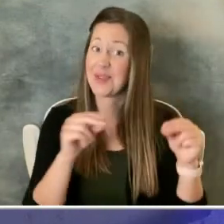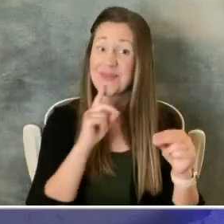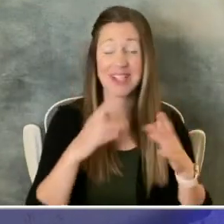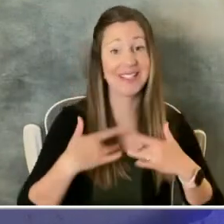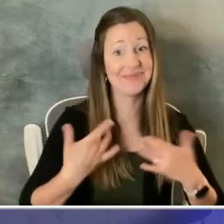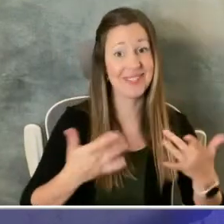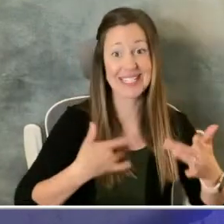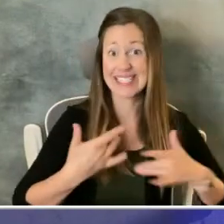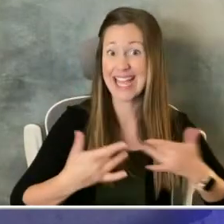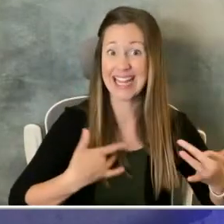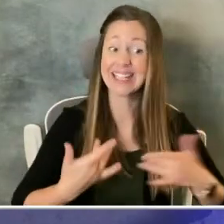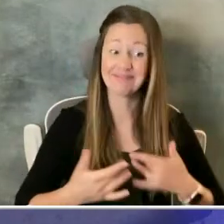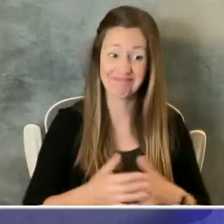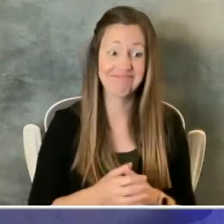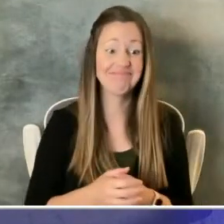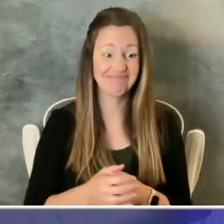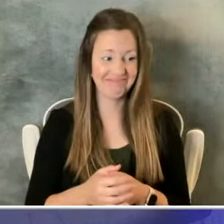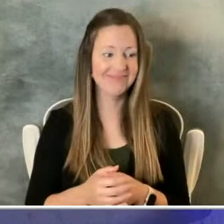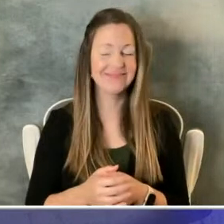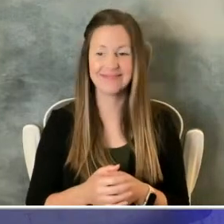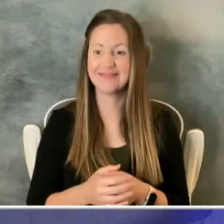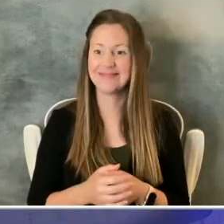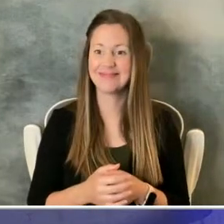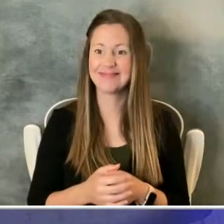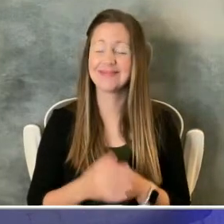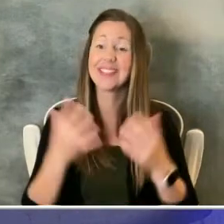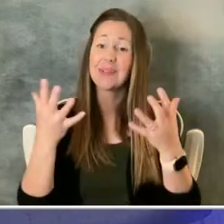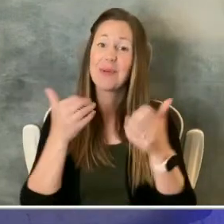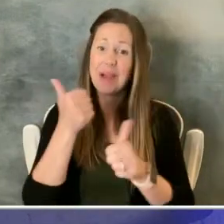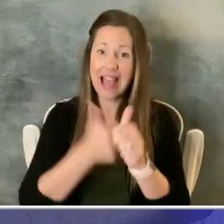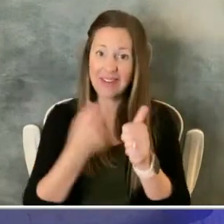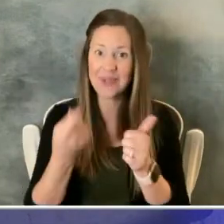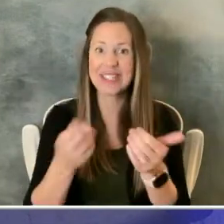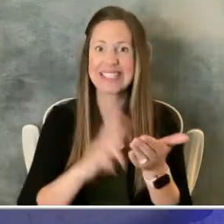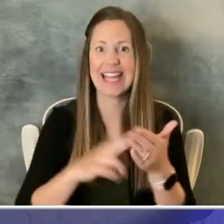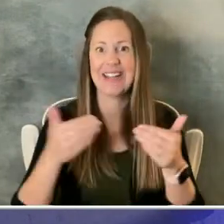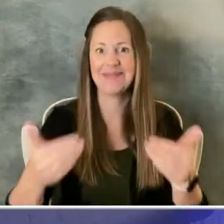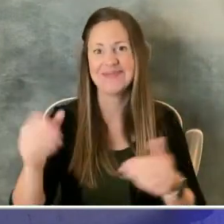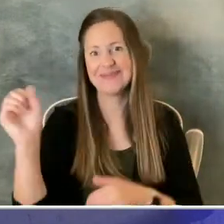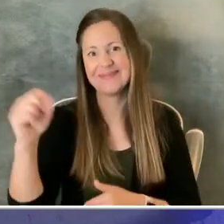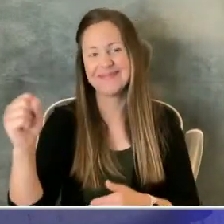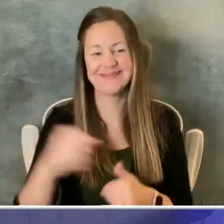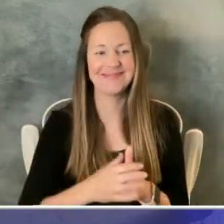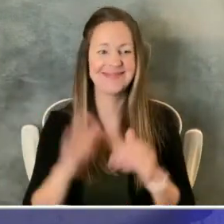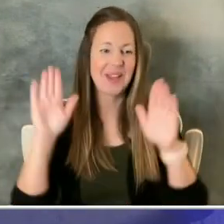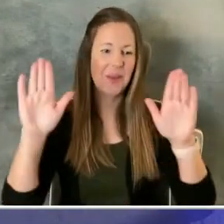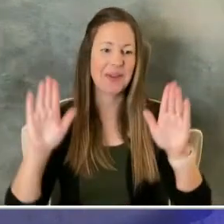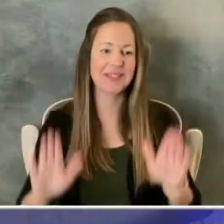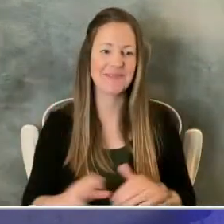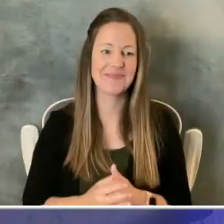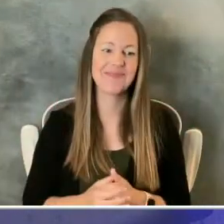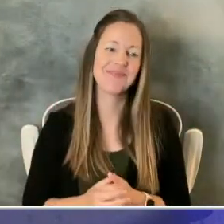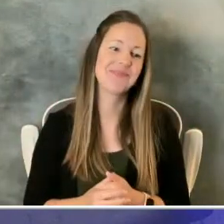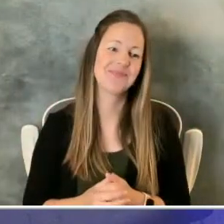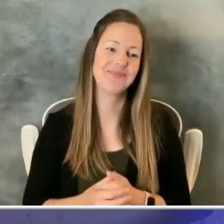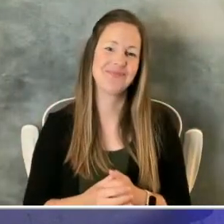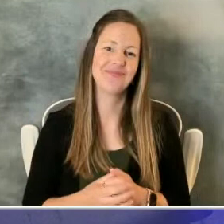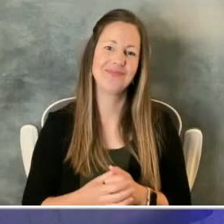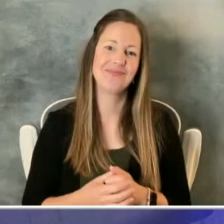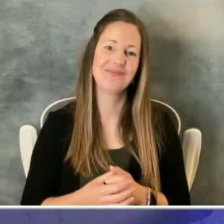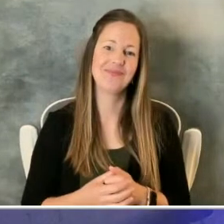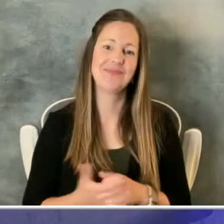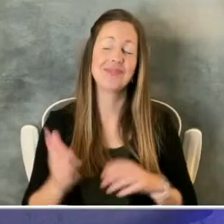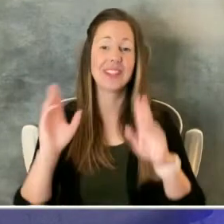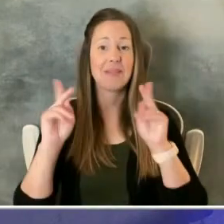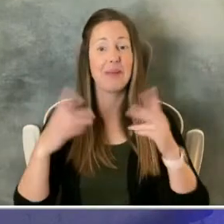really excited. We want everybody to sign up. Yes, we do. That's awesome. You know, when patients have the opportunity to participate in science.